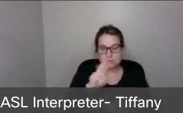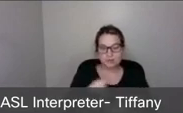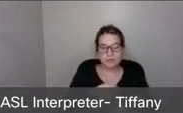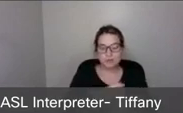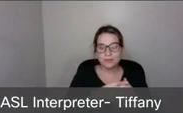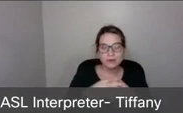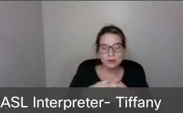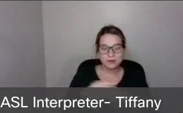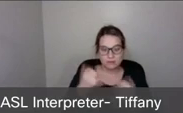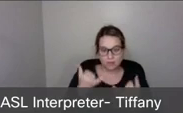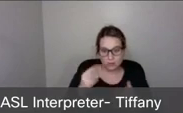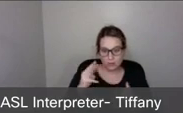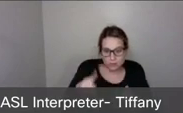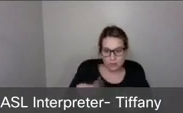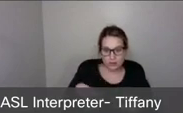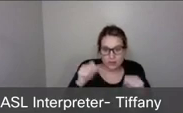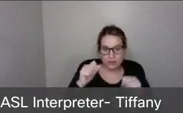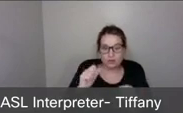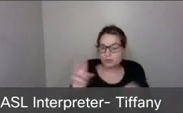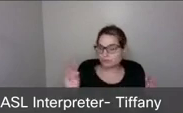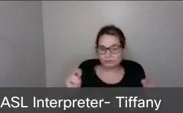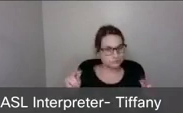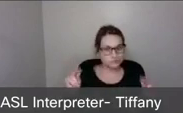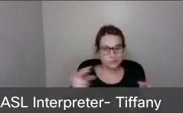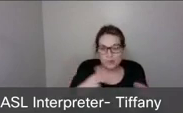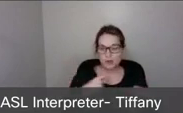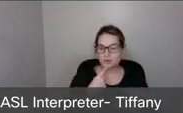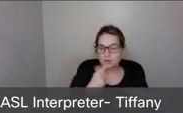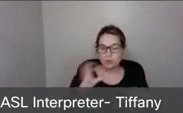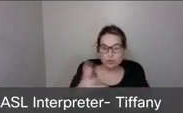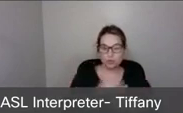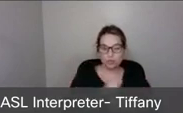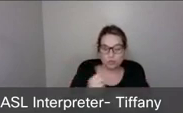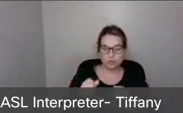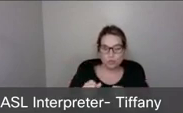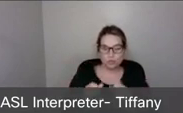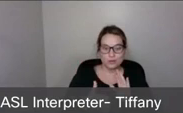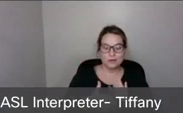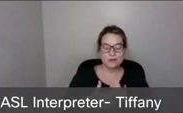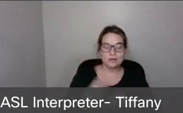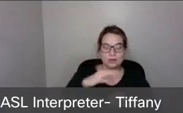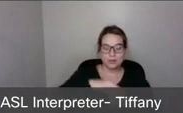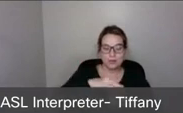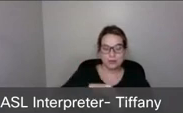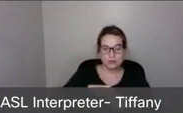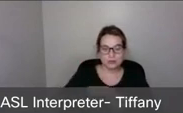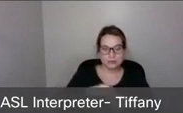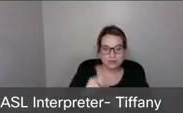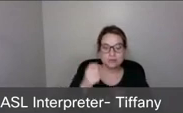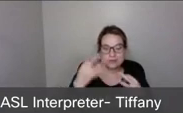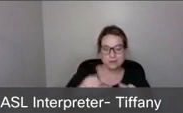If the current map is adopted, they will have no say in who ultimately wins the election. This election will be decided in the